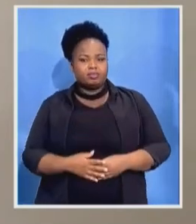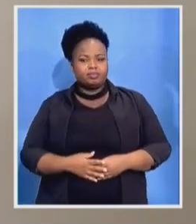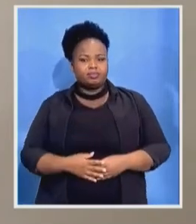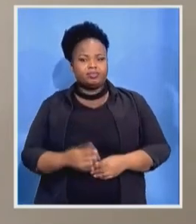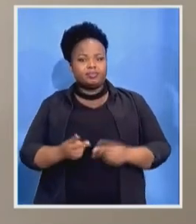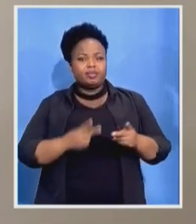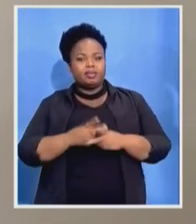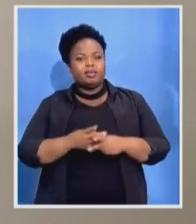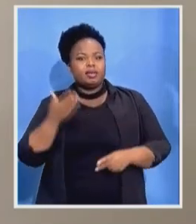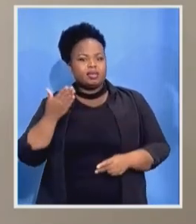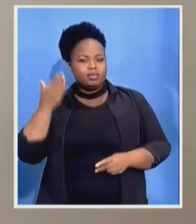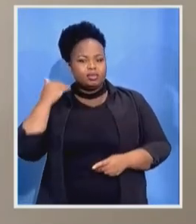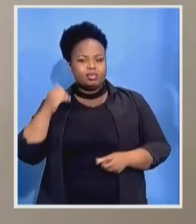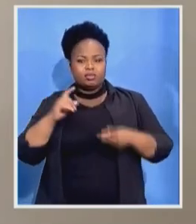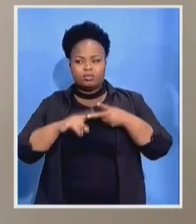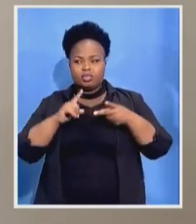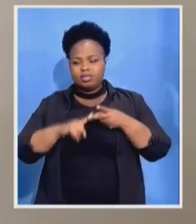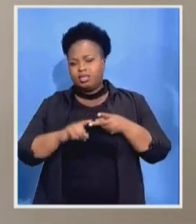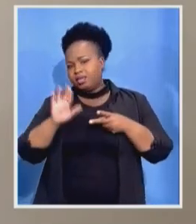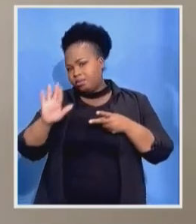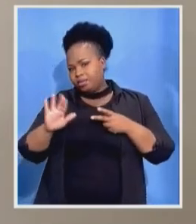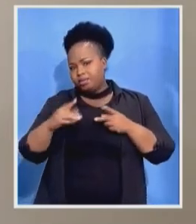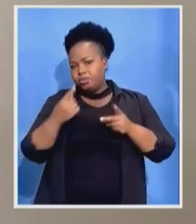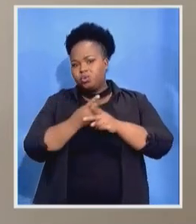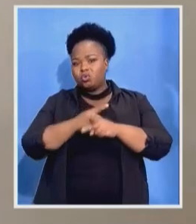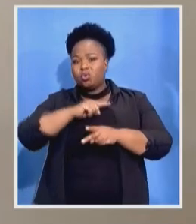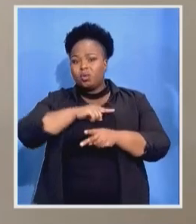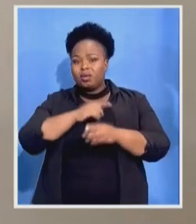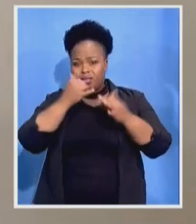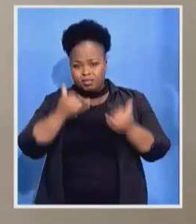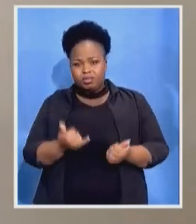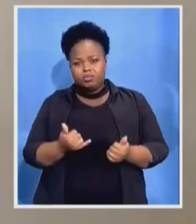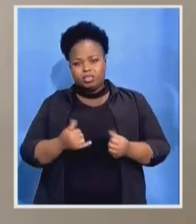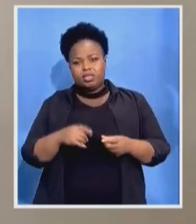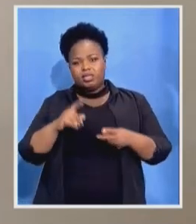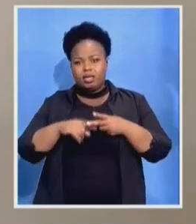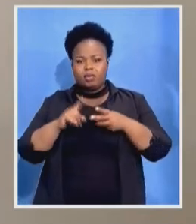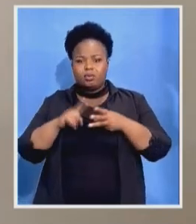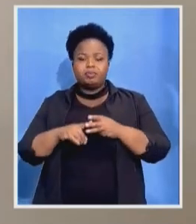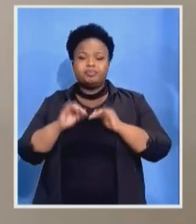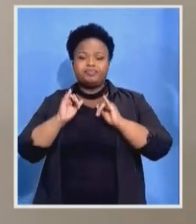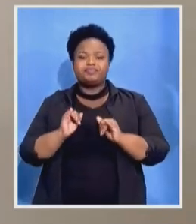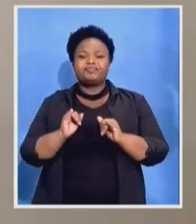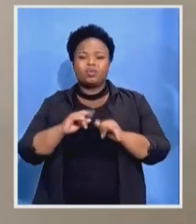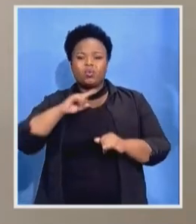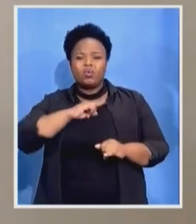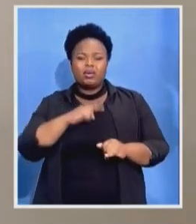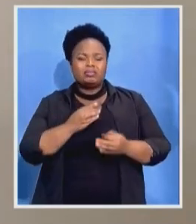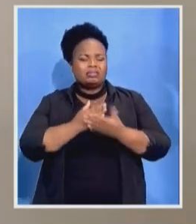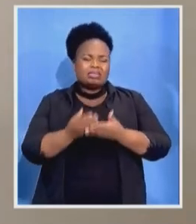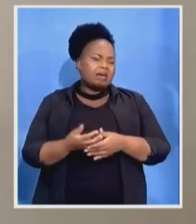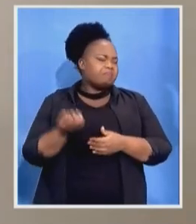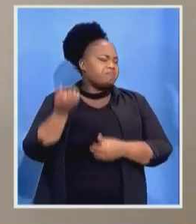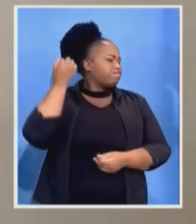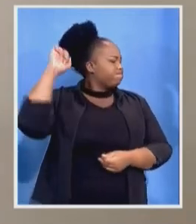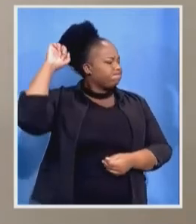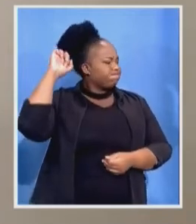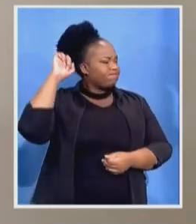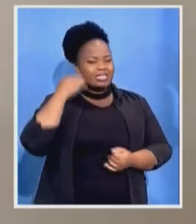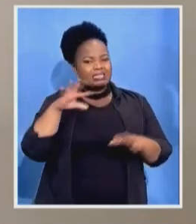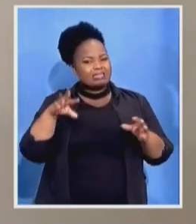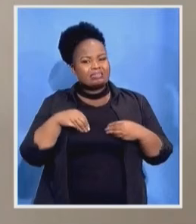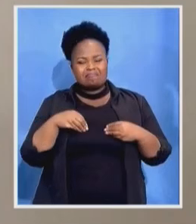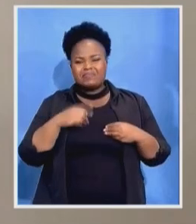gone through a devastating period of AIDS denialism, we cannot allow another bout